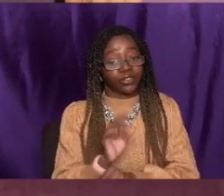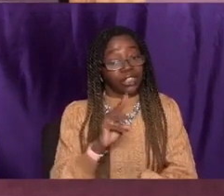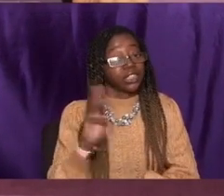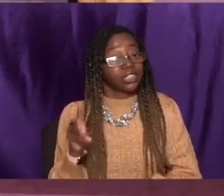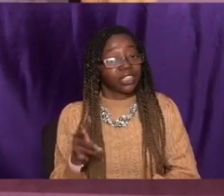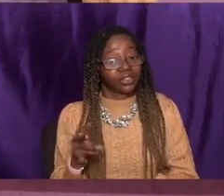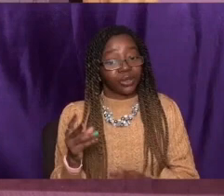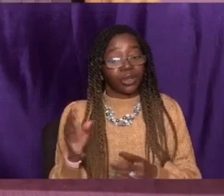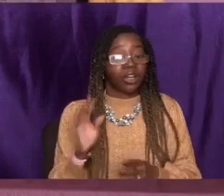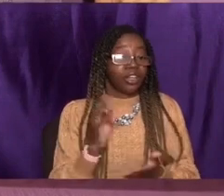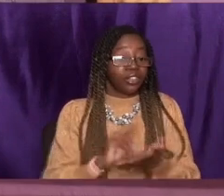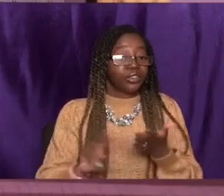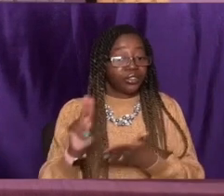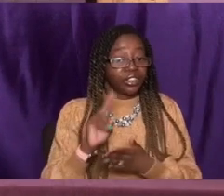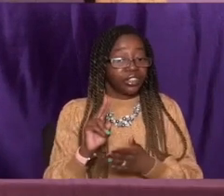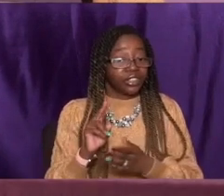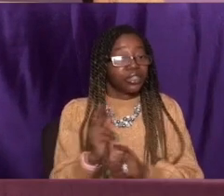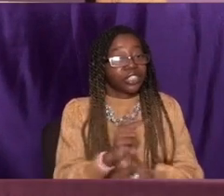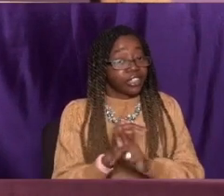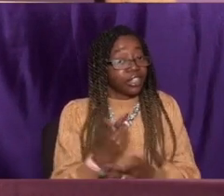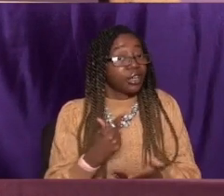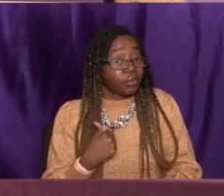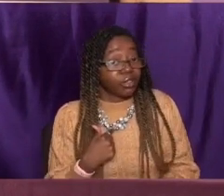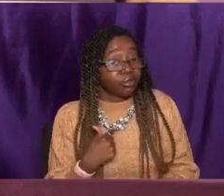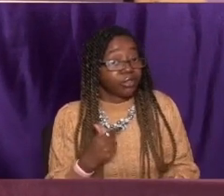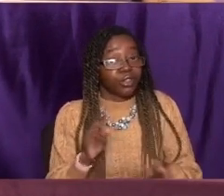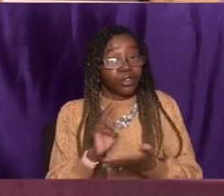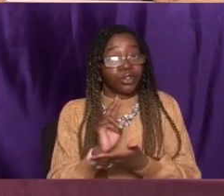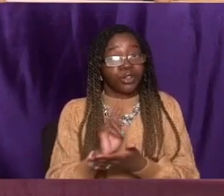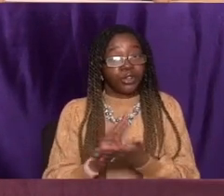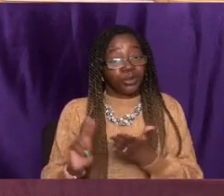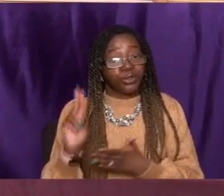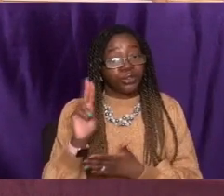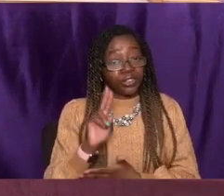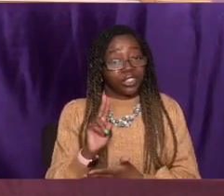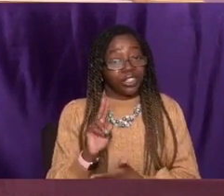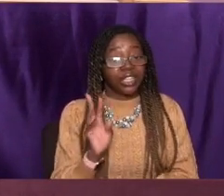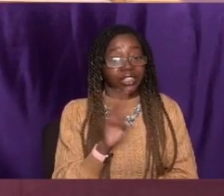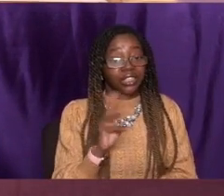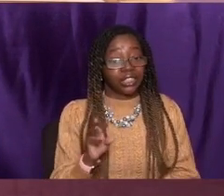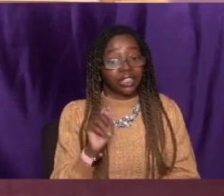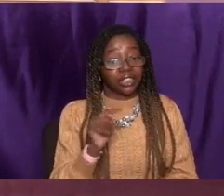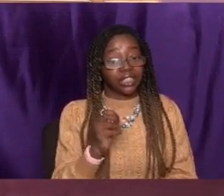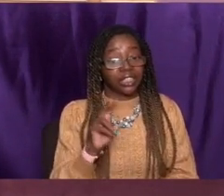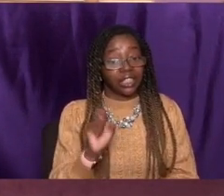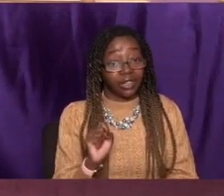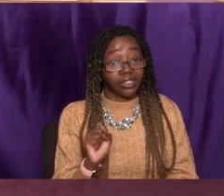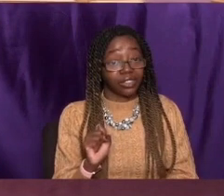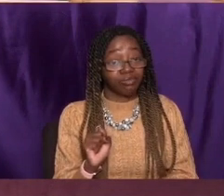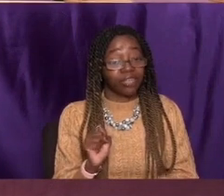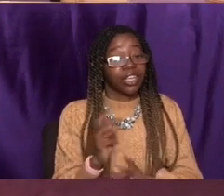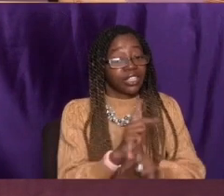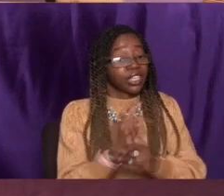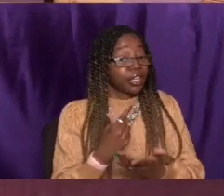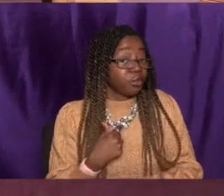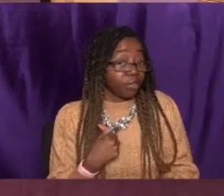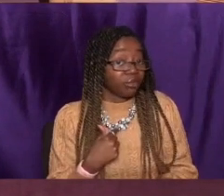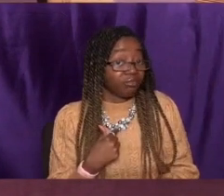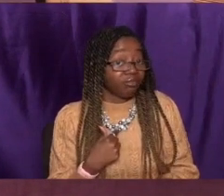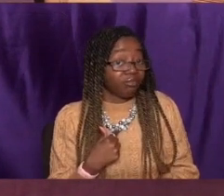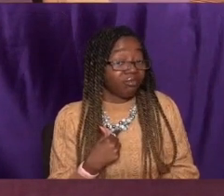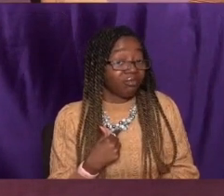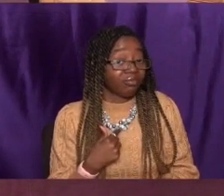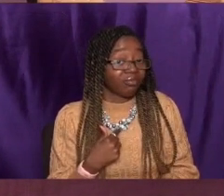who look like me. The university take good care of me. University has 60,000. University take good care of me.